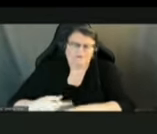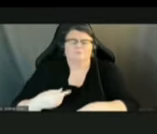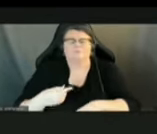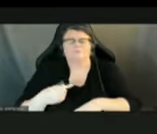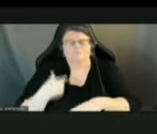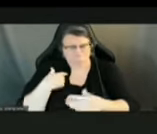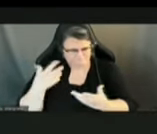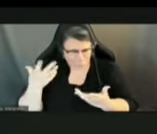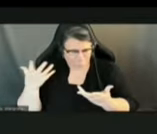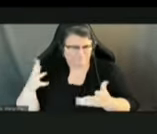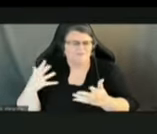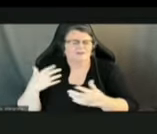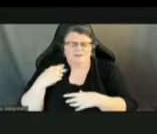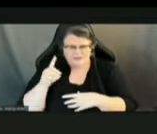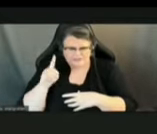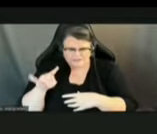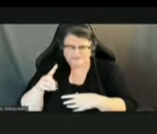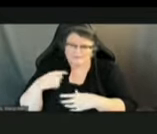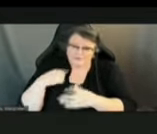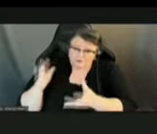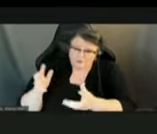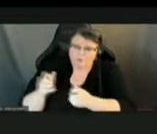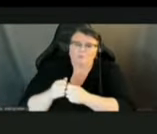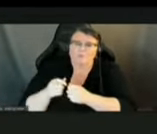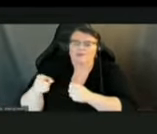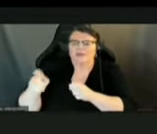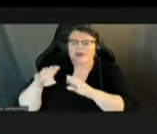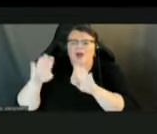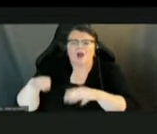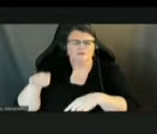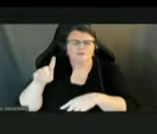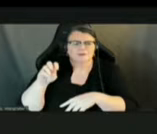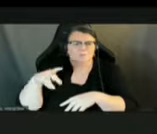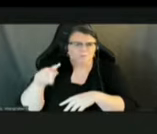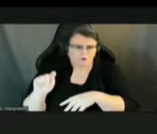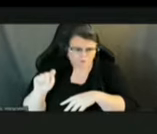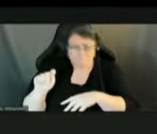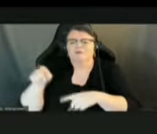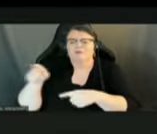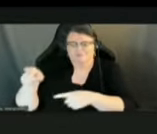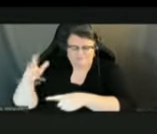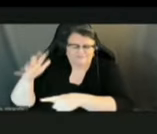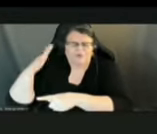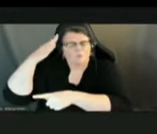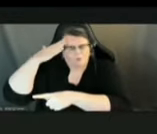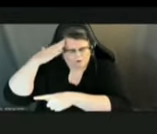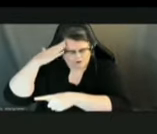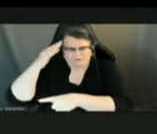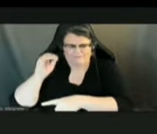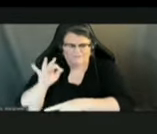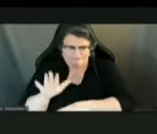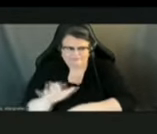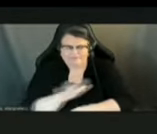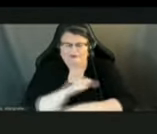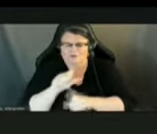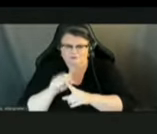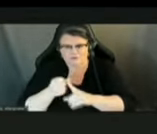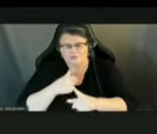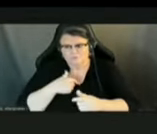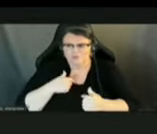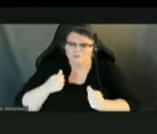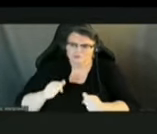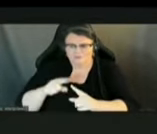the housing department. They are aware, and we're trying to move in that direction